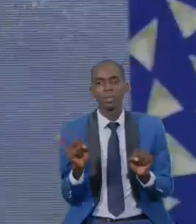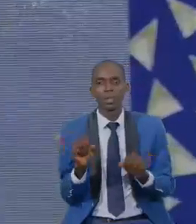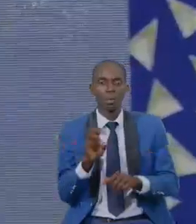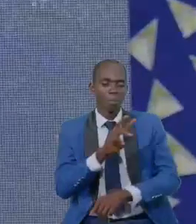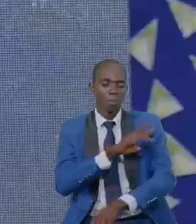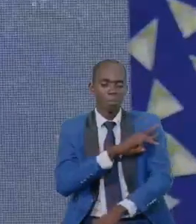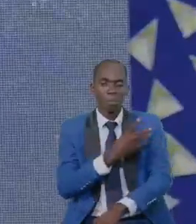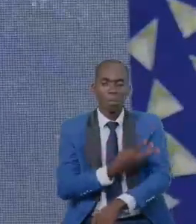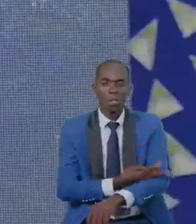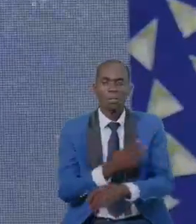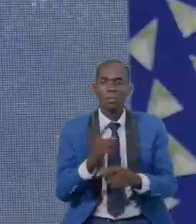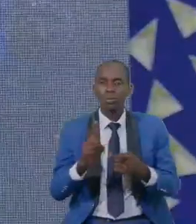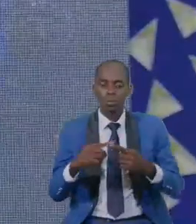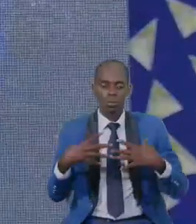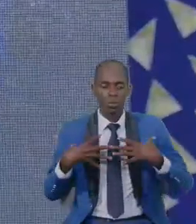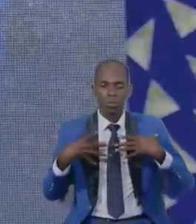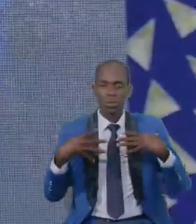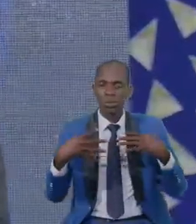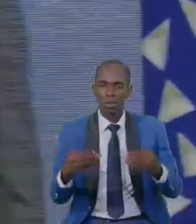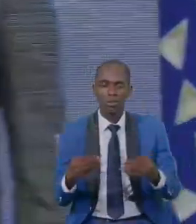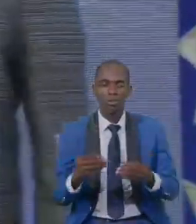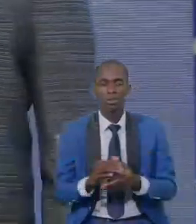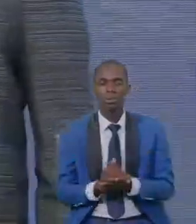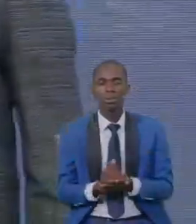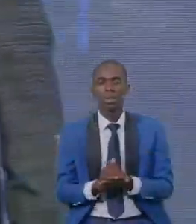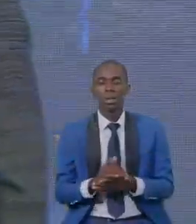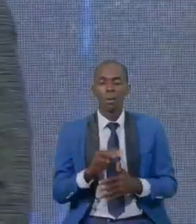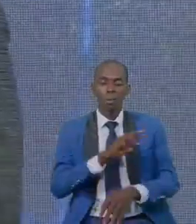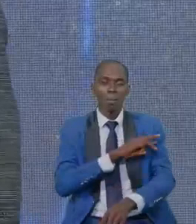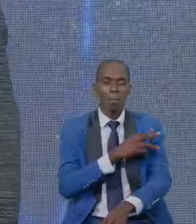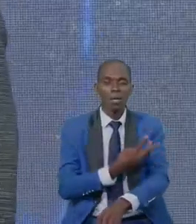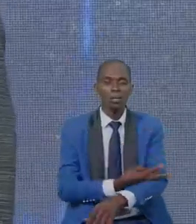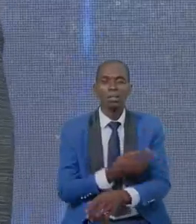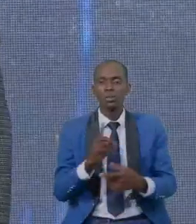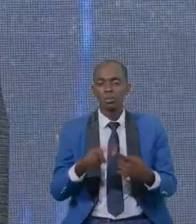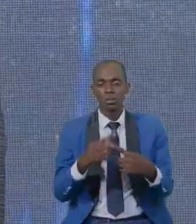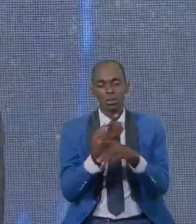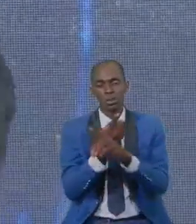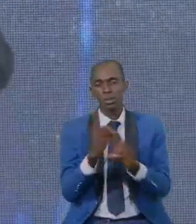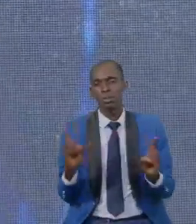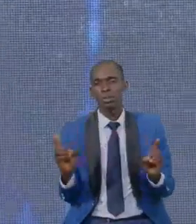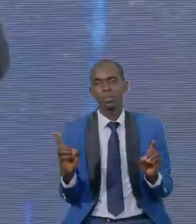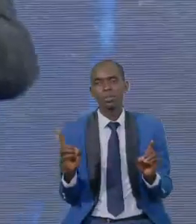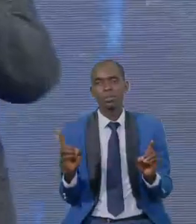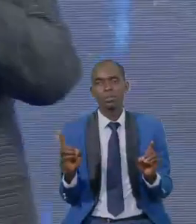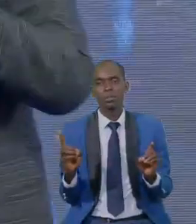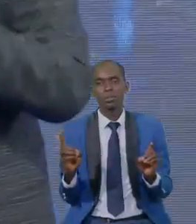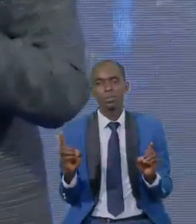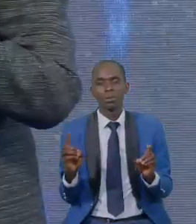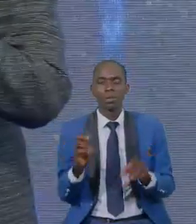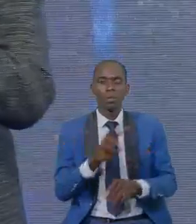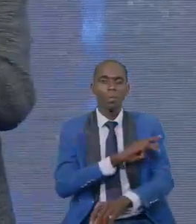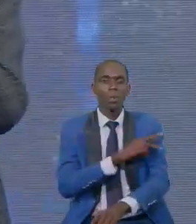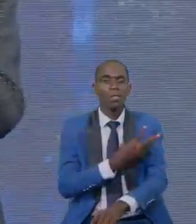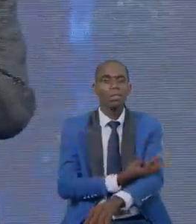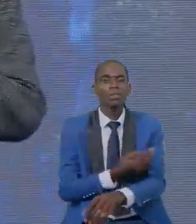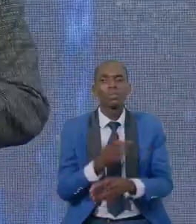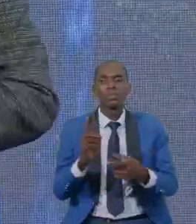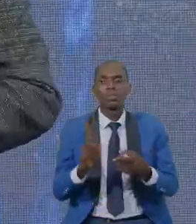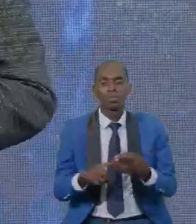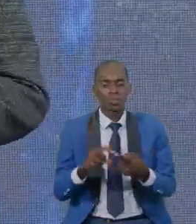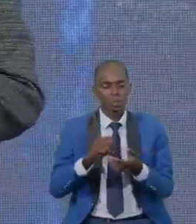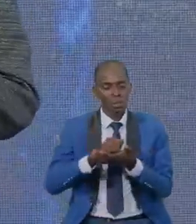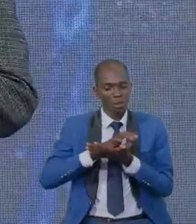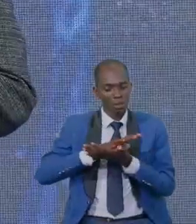mighty to heal, mighty to deliver, mighty to sanctify